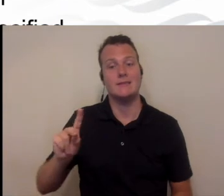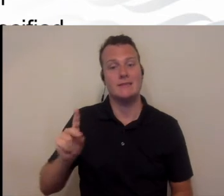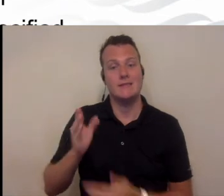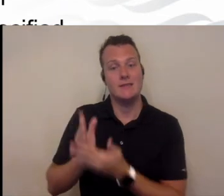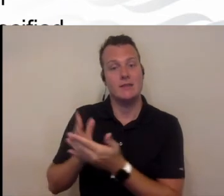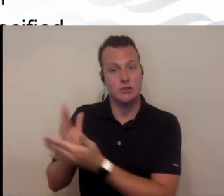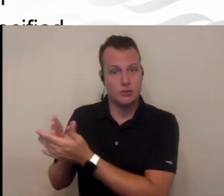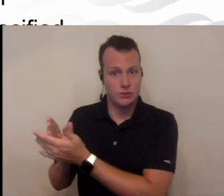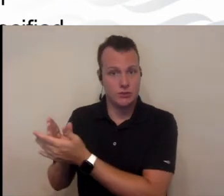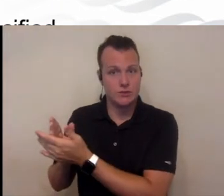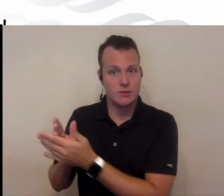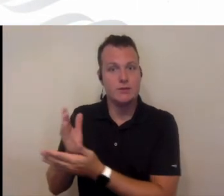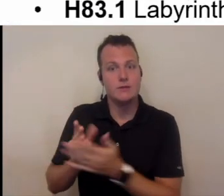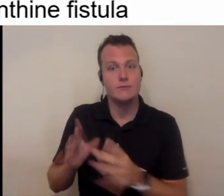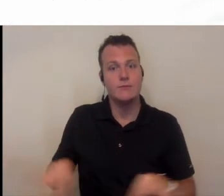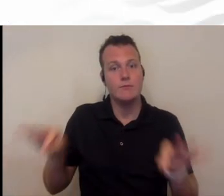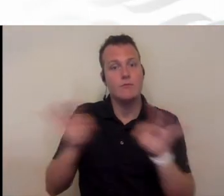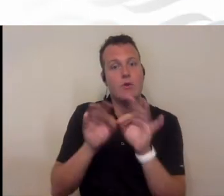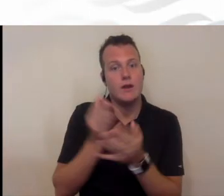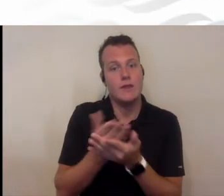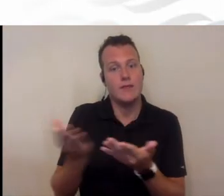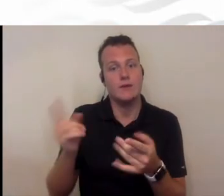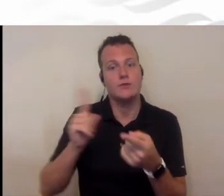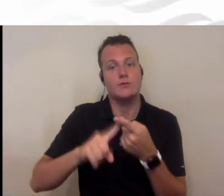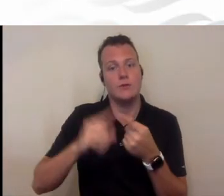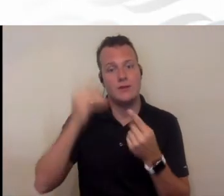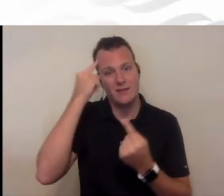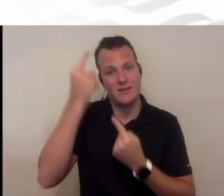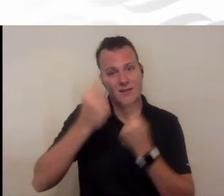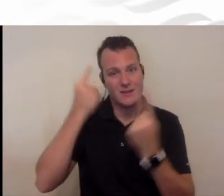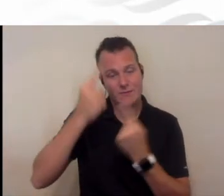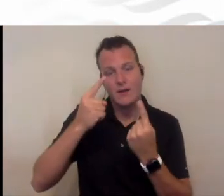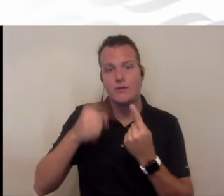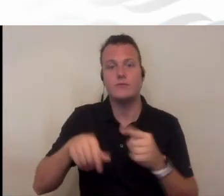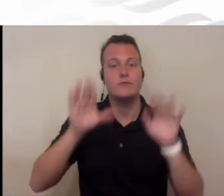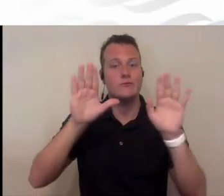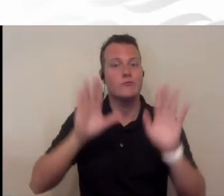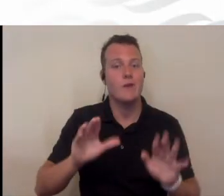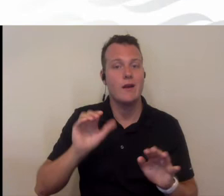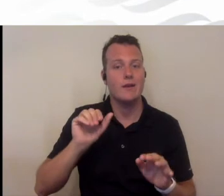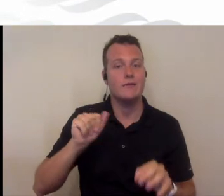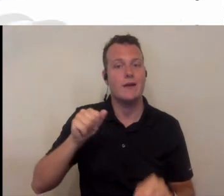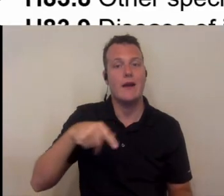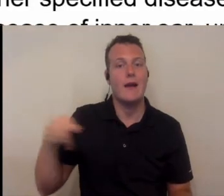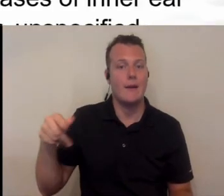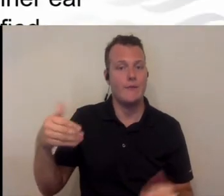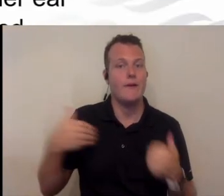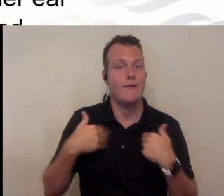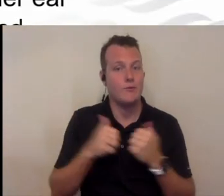section some important things to think about that are great apps that you can have with you. So these are